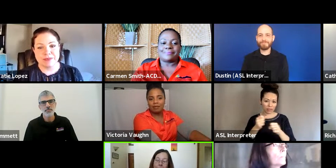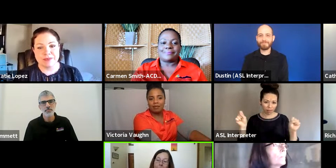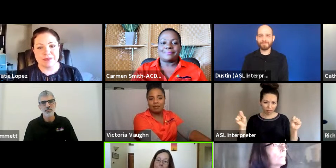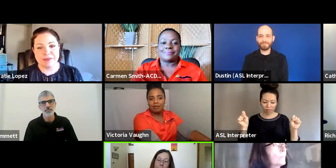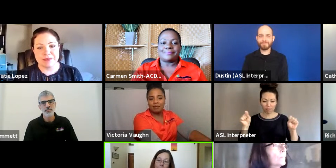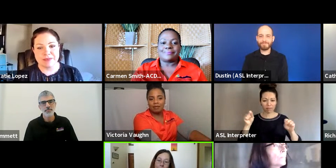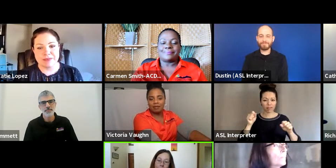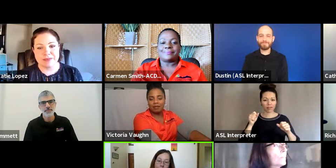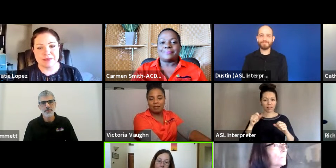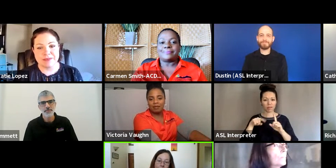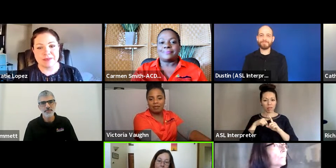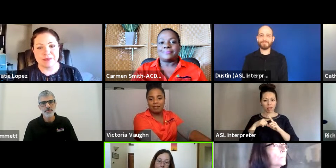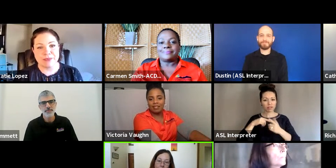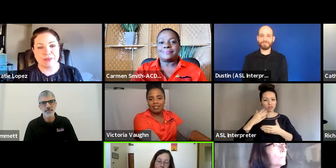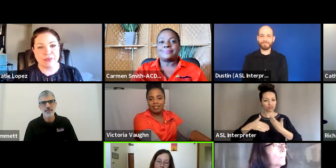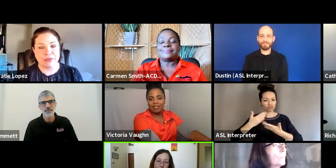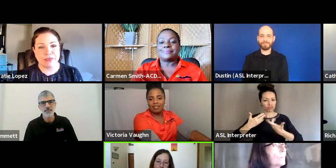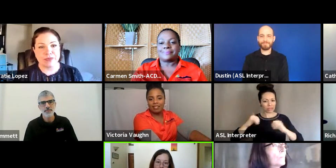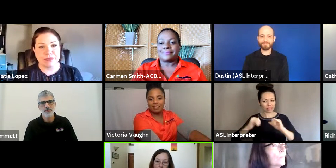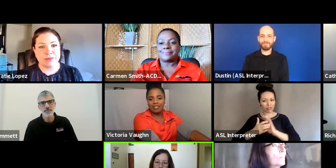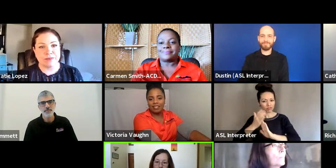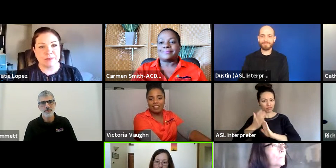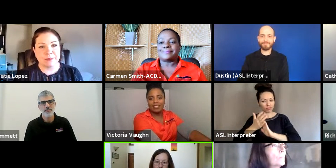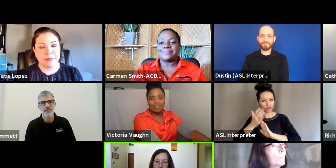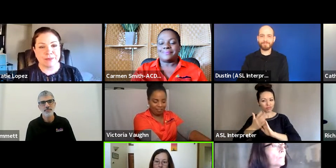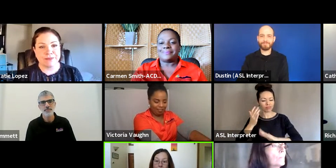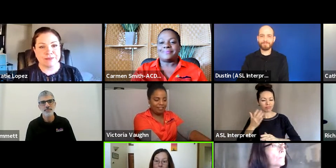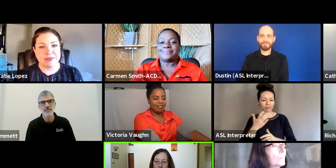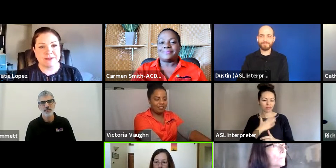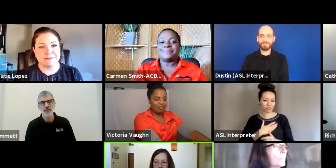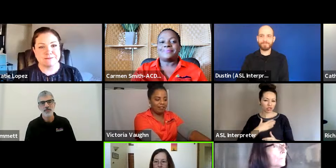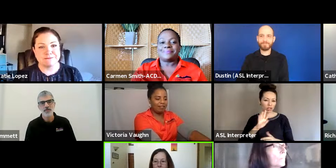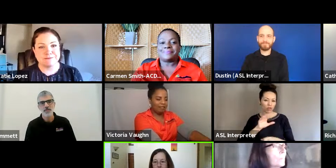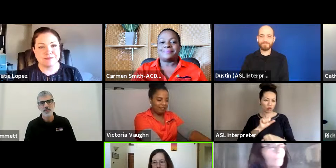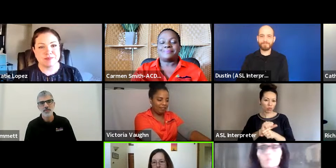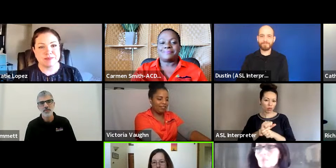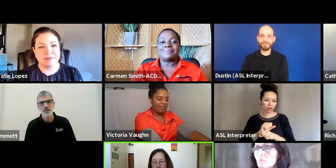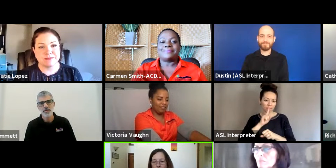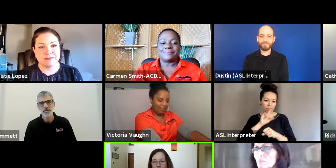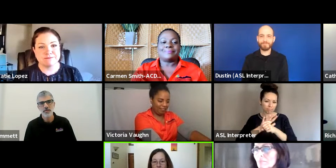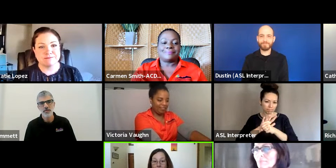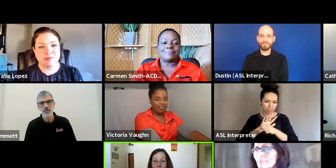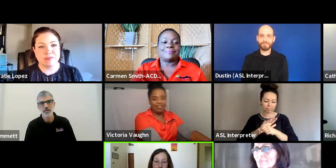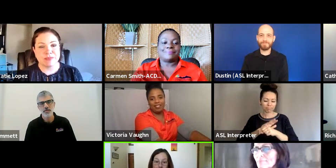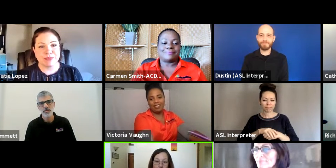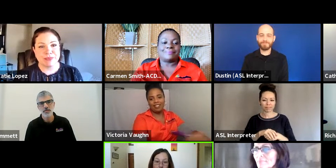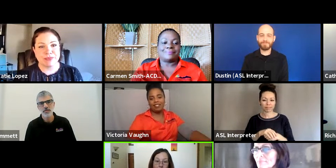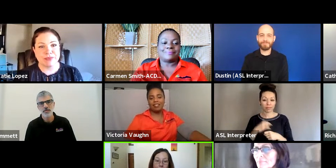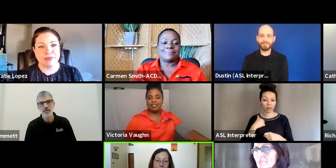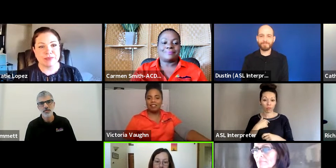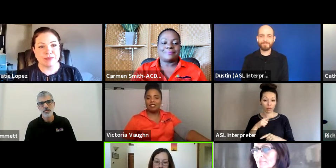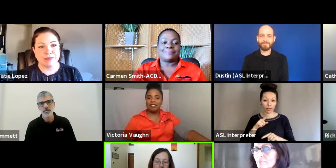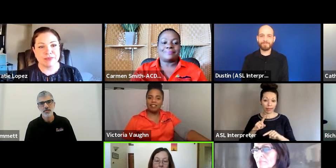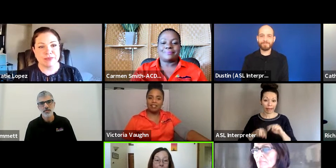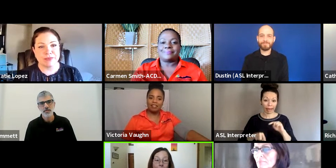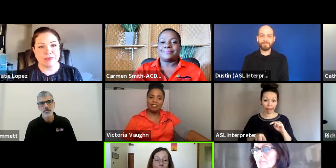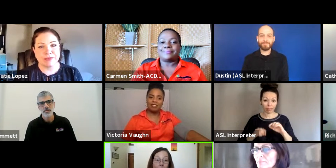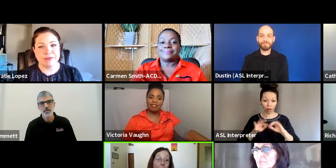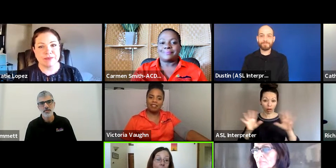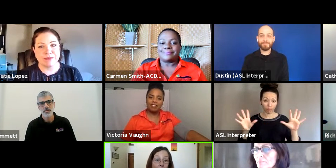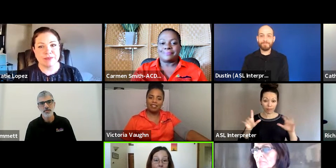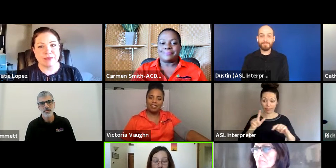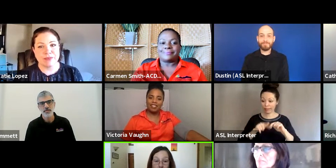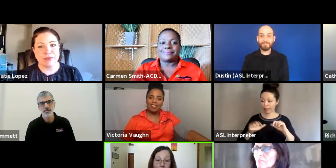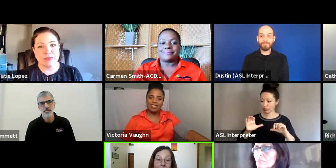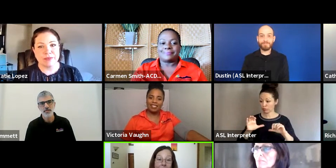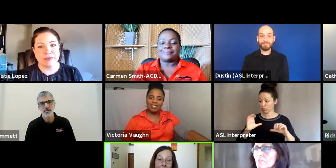rolling. We really appreciate all of the work that you do and your diligence. Obviously, we wouldn't be able to do